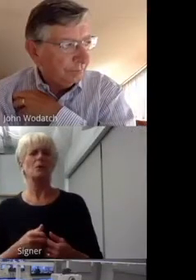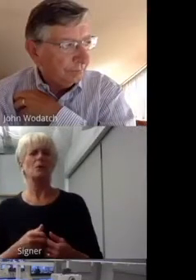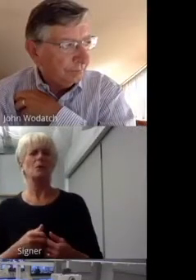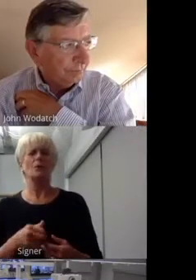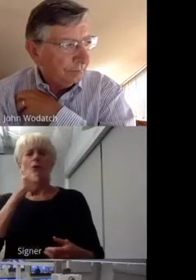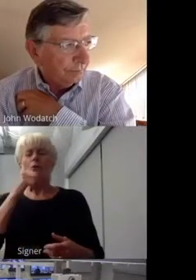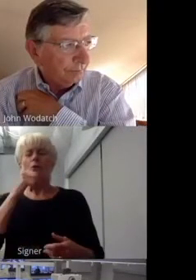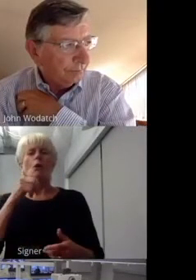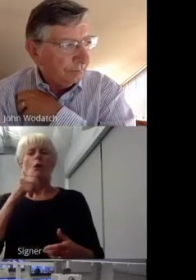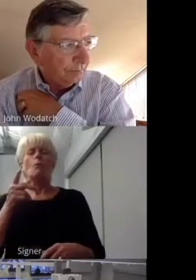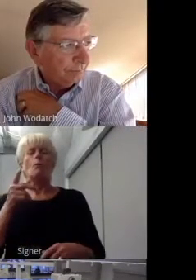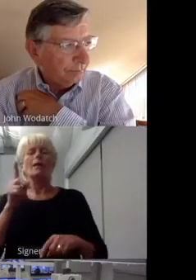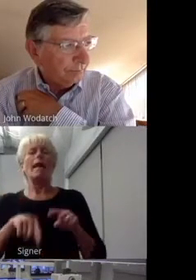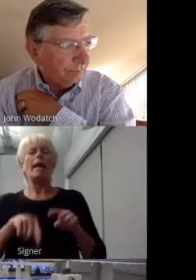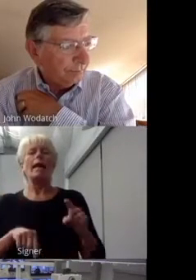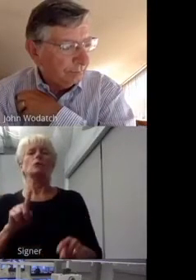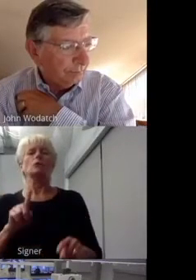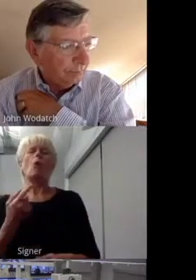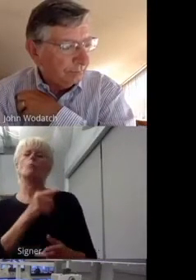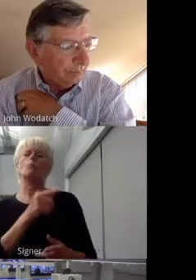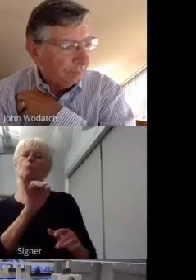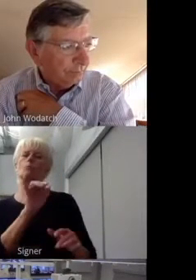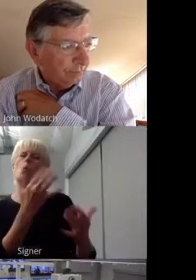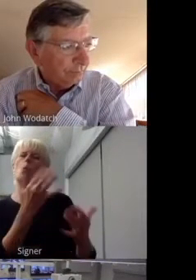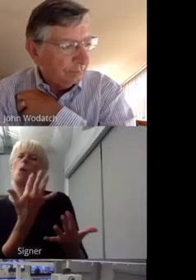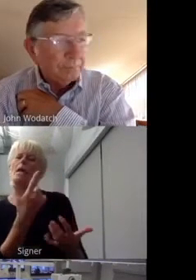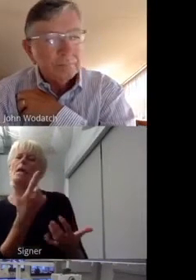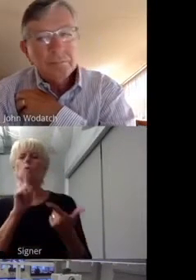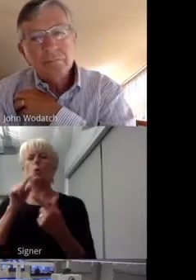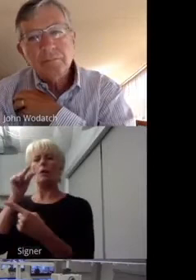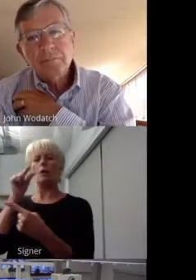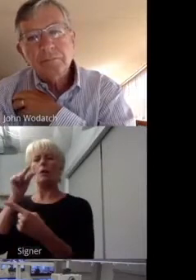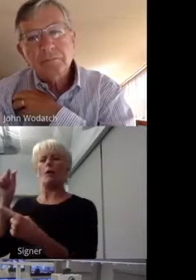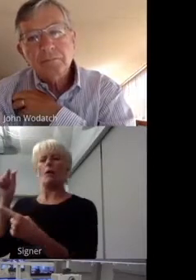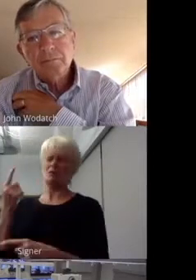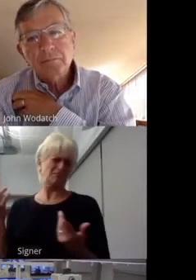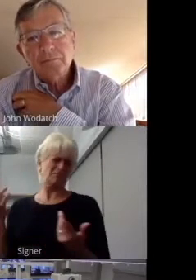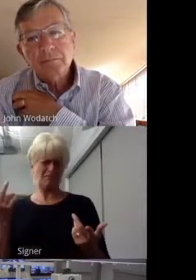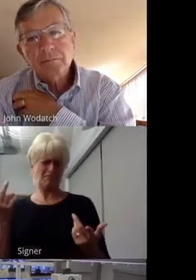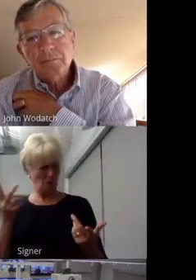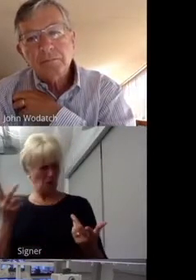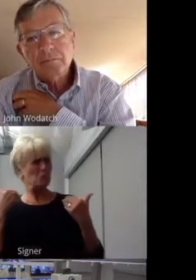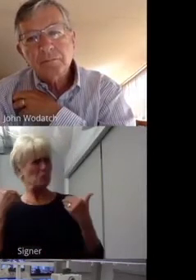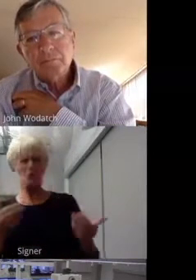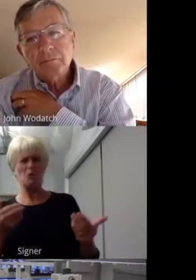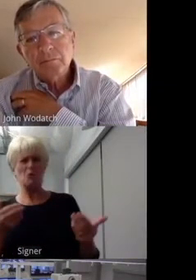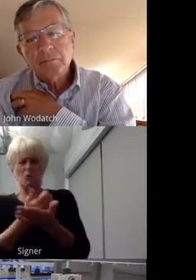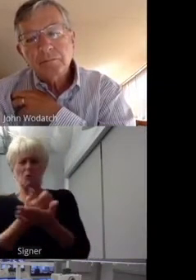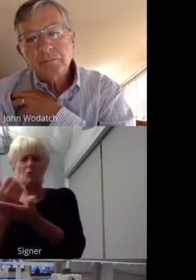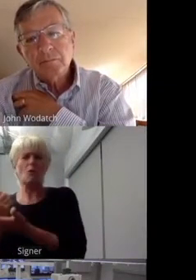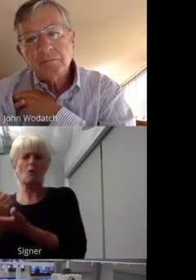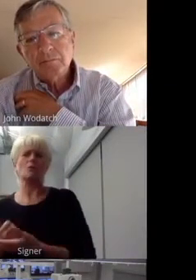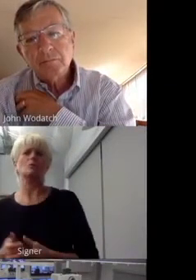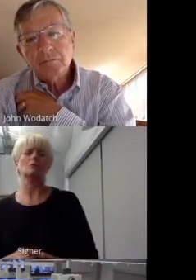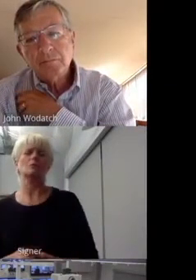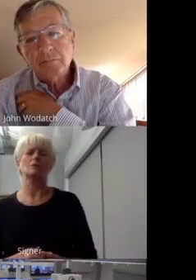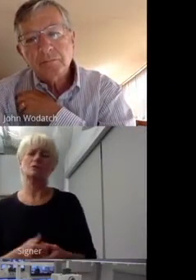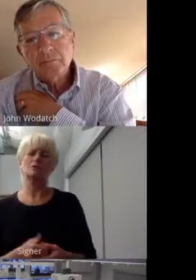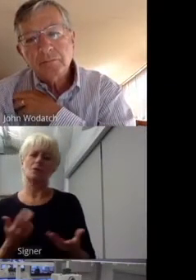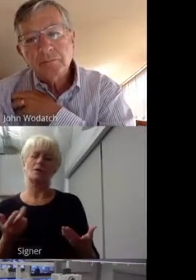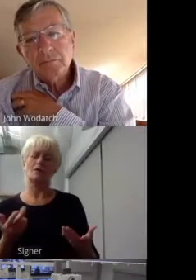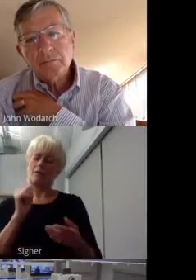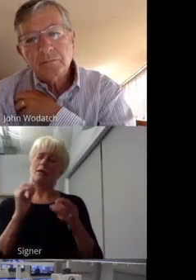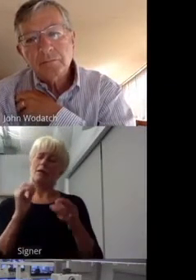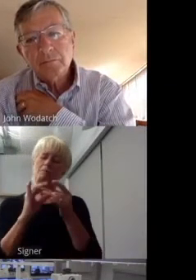years it takes. So what you learned in terms of anticipating is a message that we could benefit